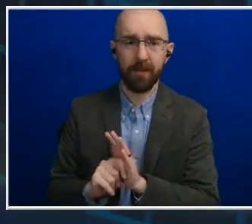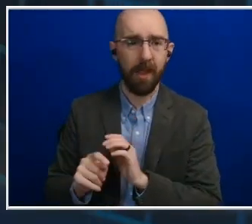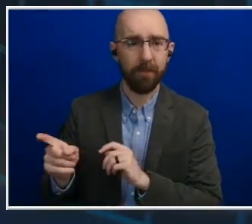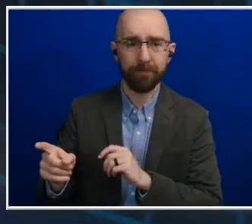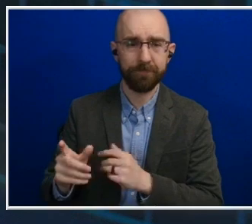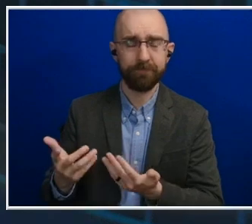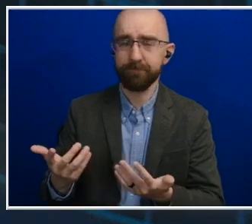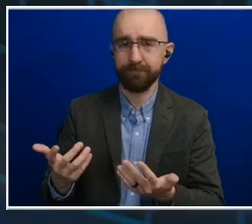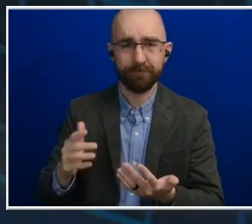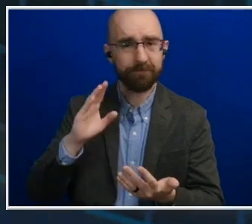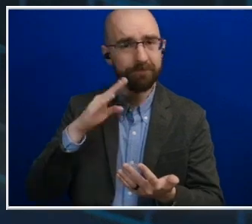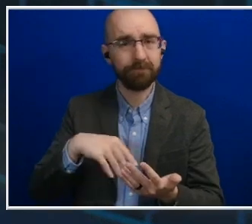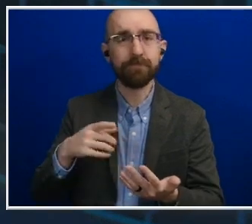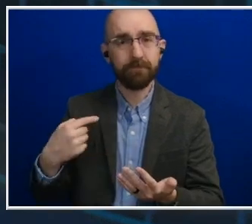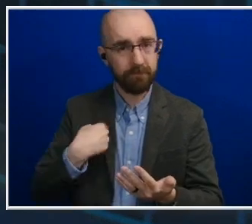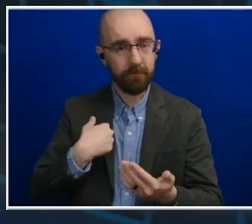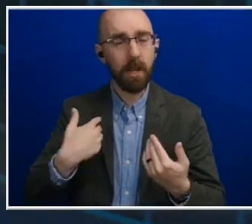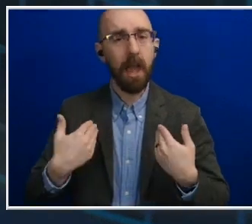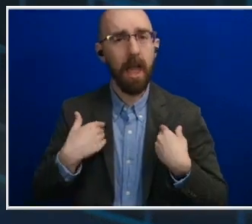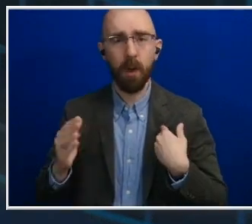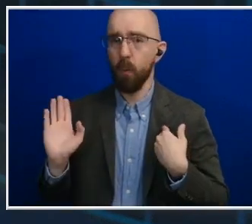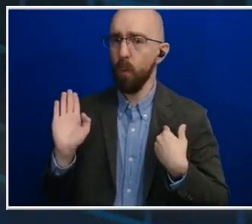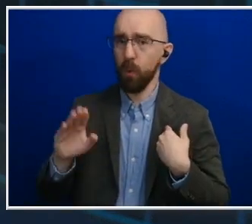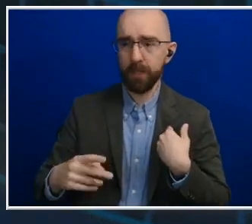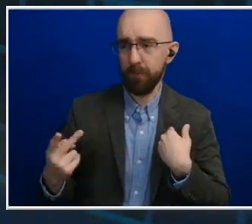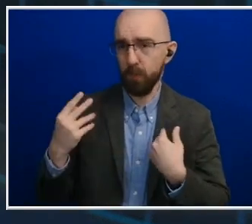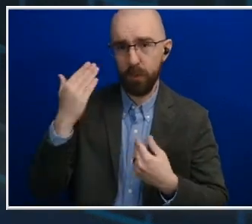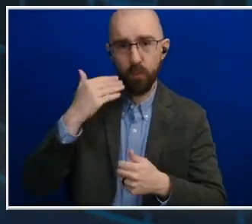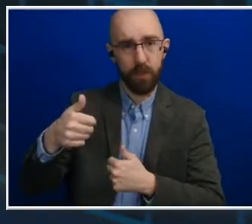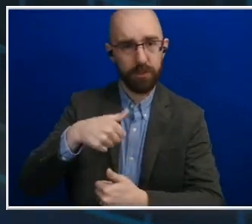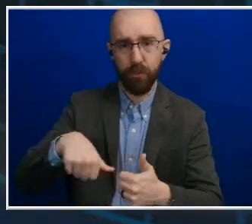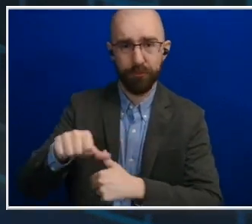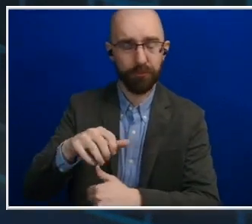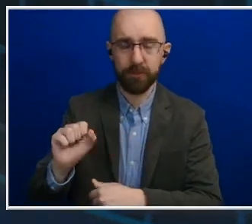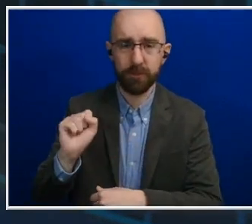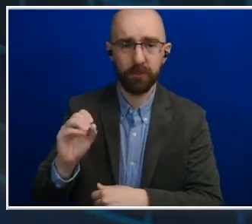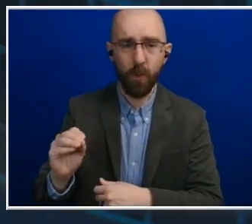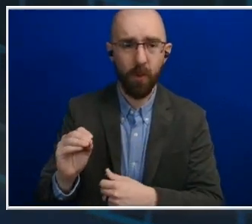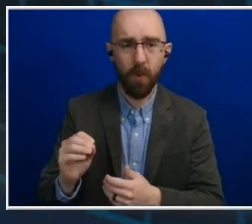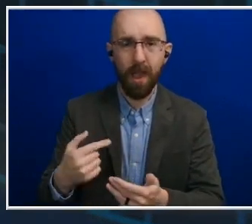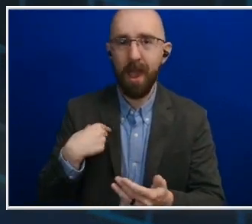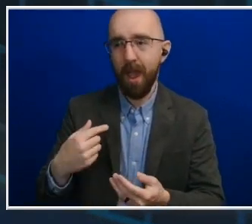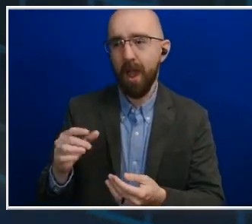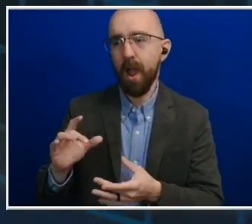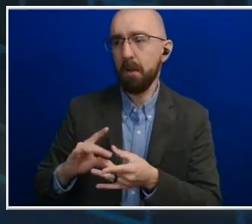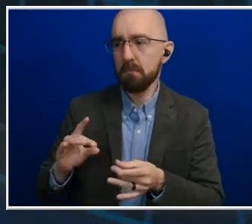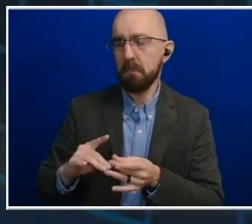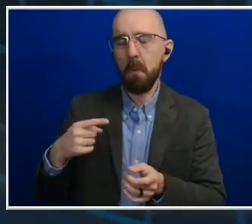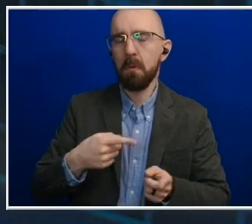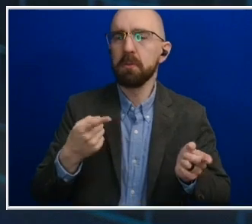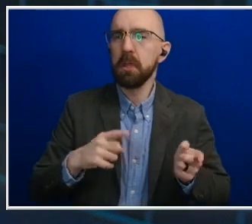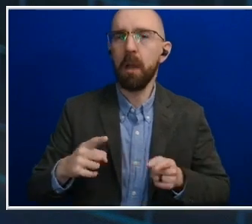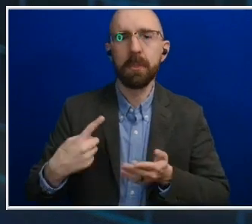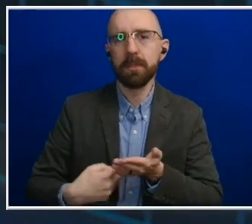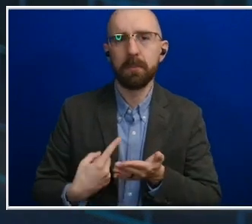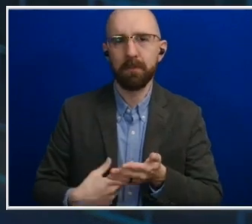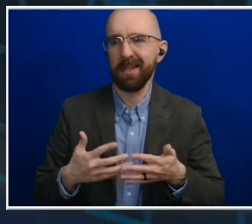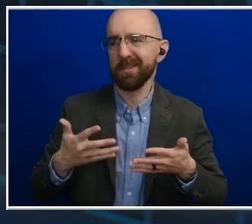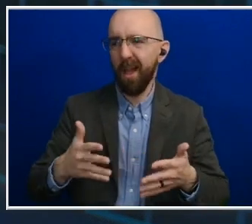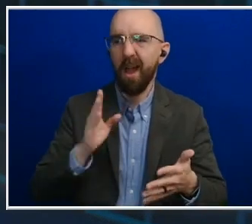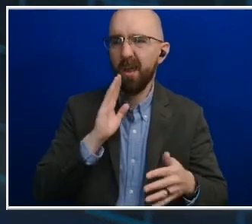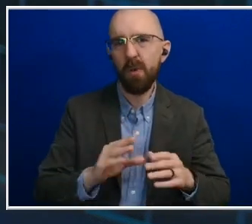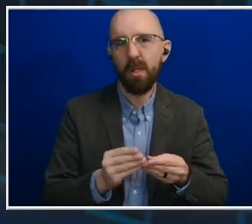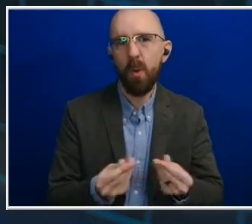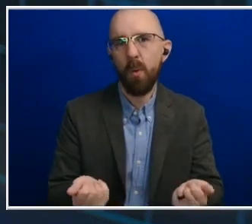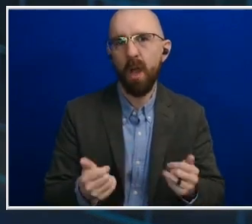I had them the entire time. We knew each other, so I told him, oh, this just happens. It's anxiety. It'll go away.